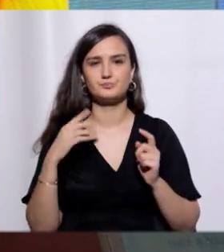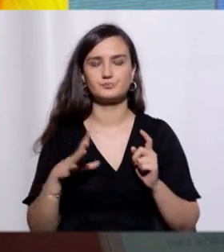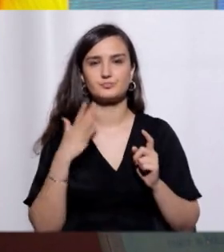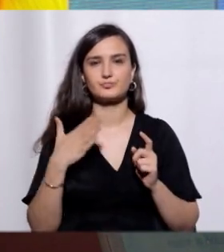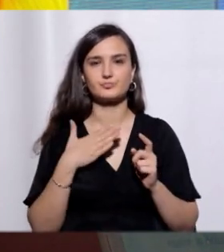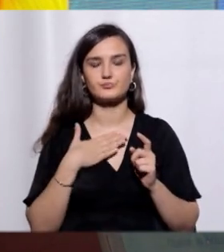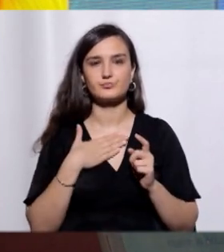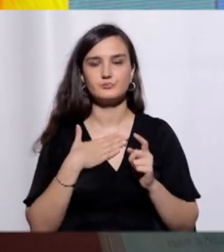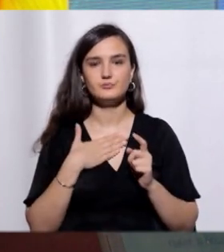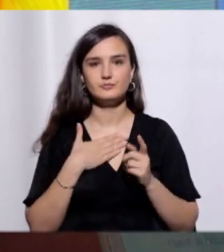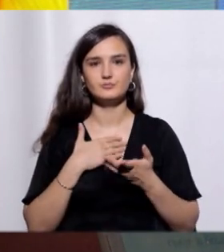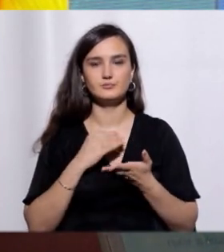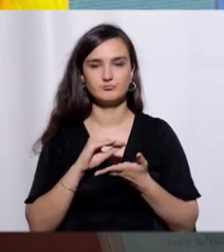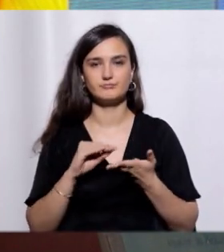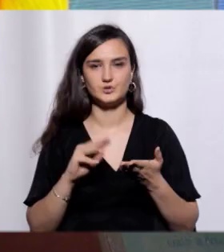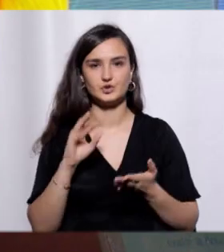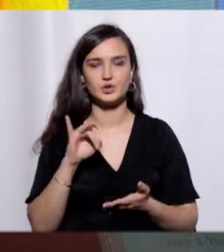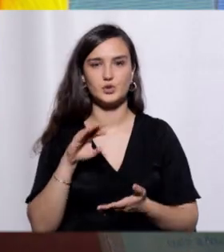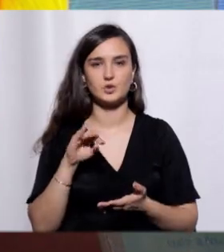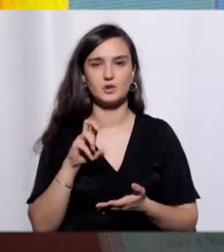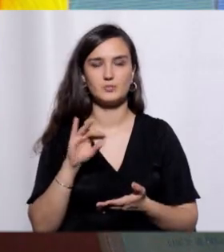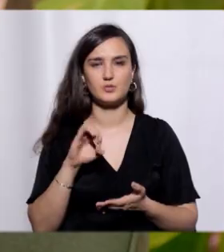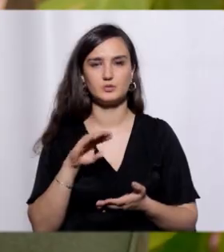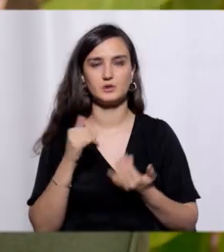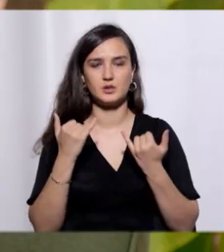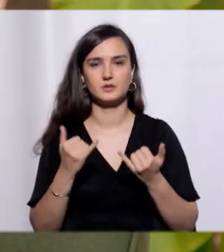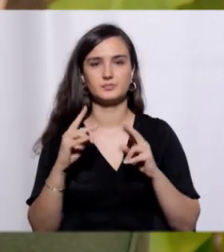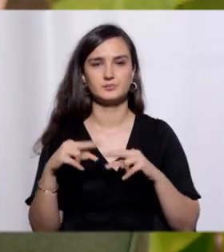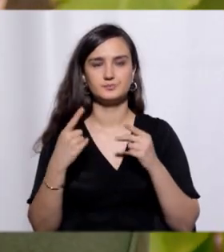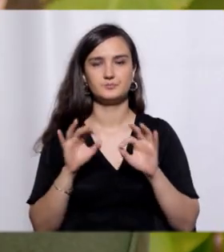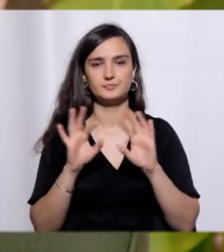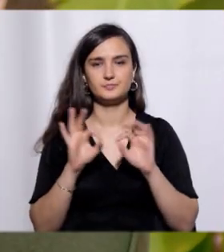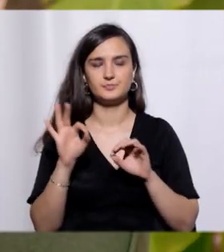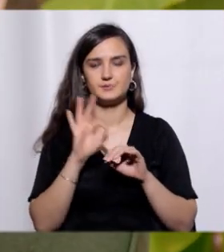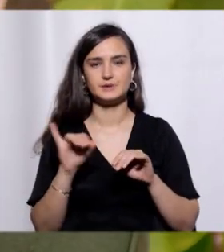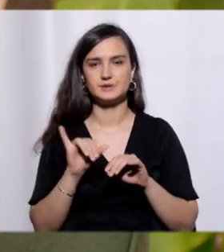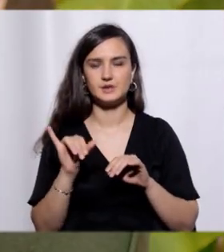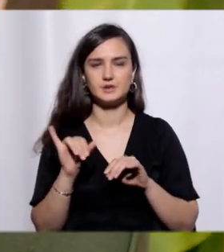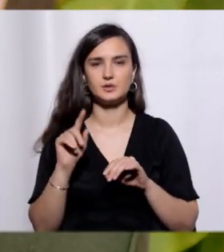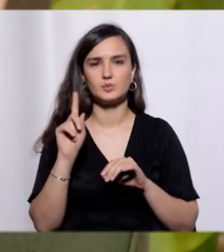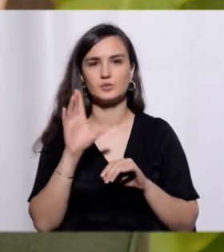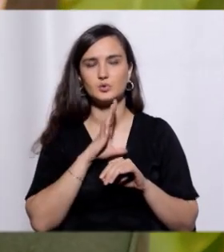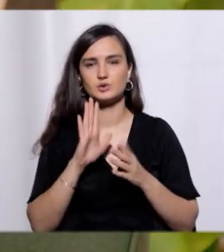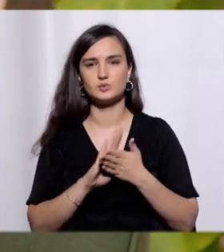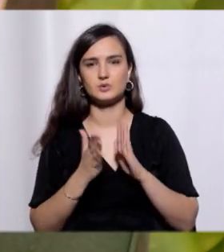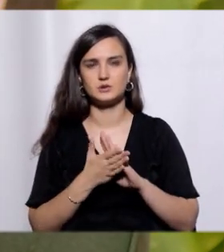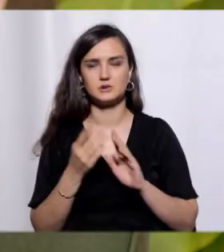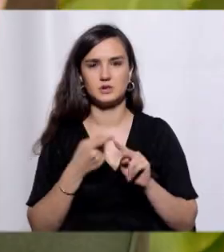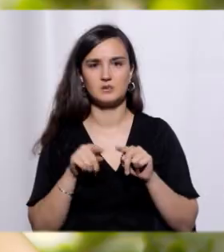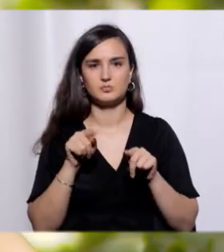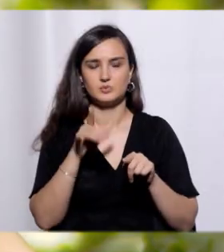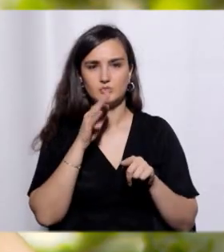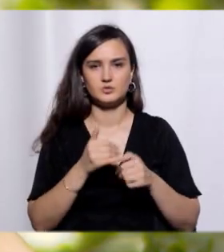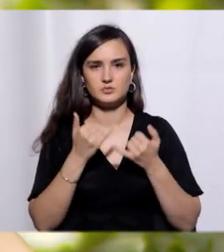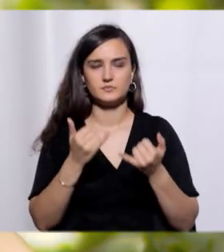author, Charlotte Bronte. Okay, now let's talk about where. So what was the situation for that